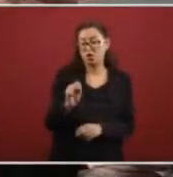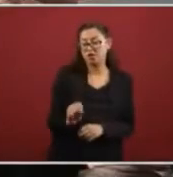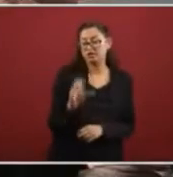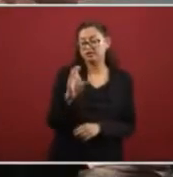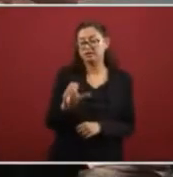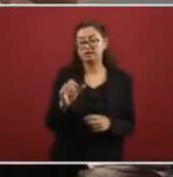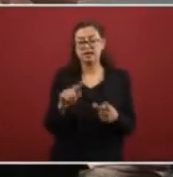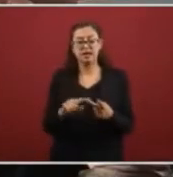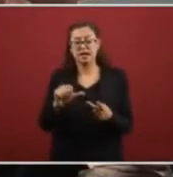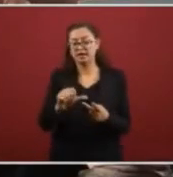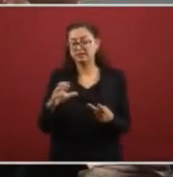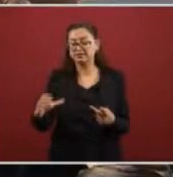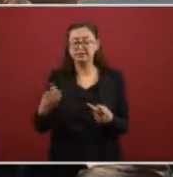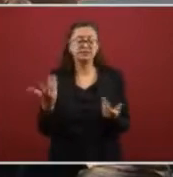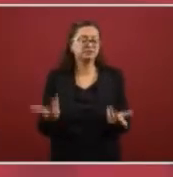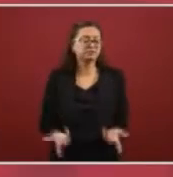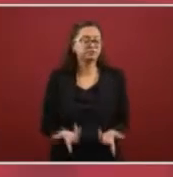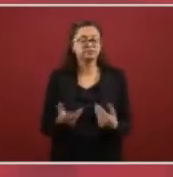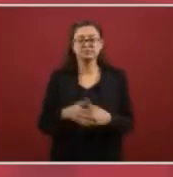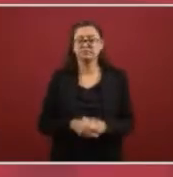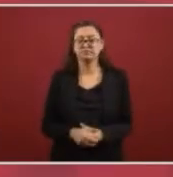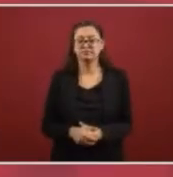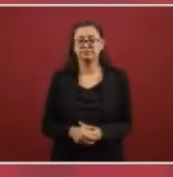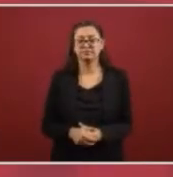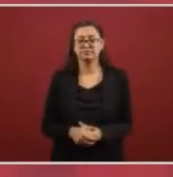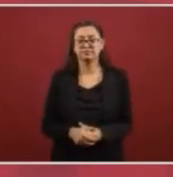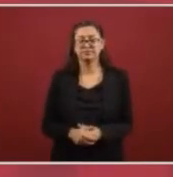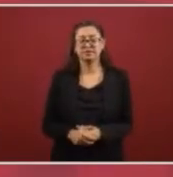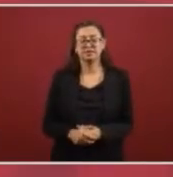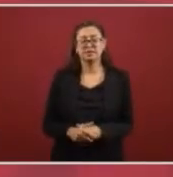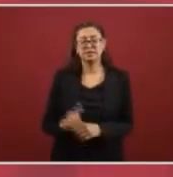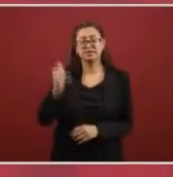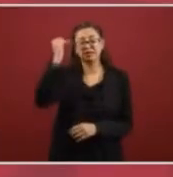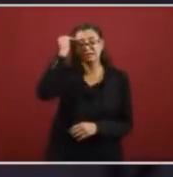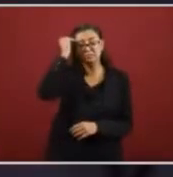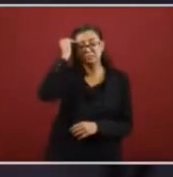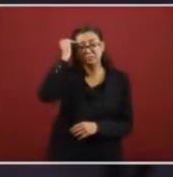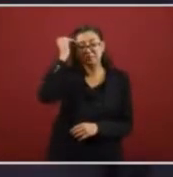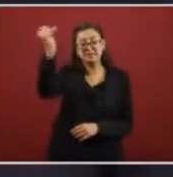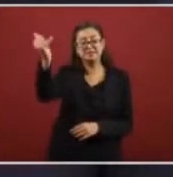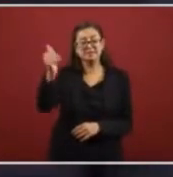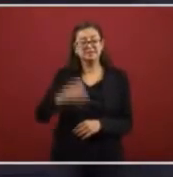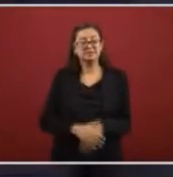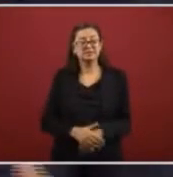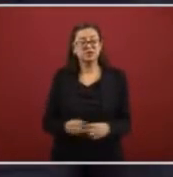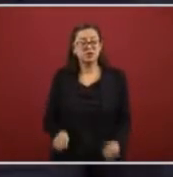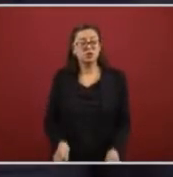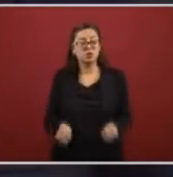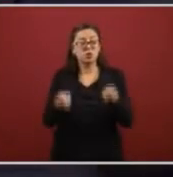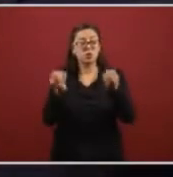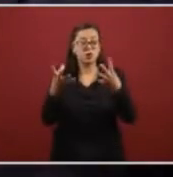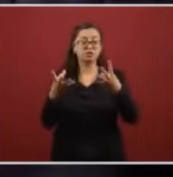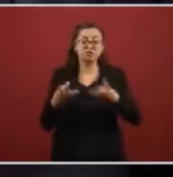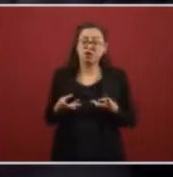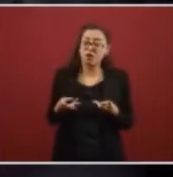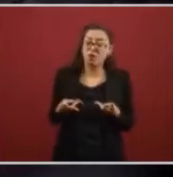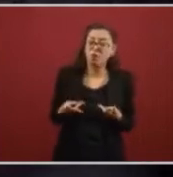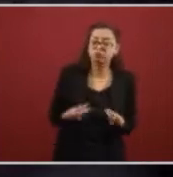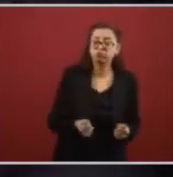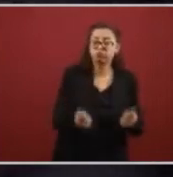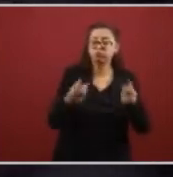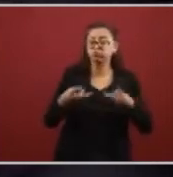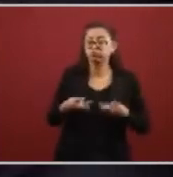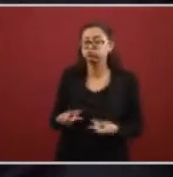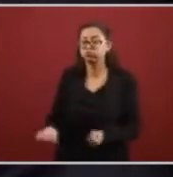organizations, the so-called social civic. Imagine